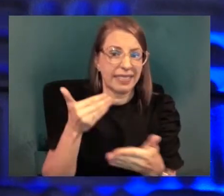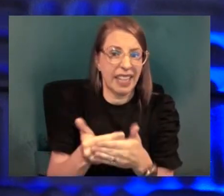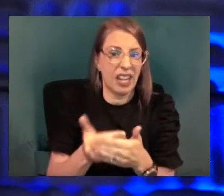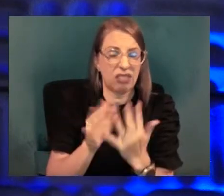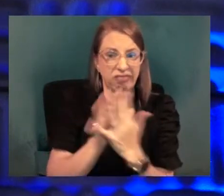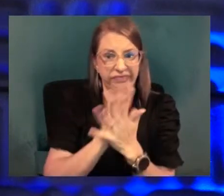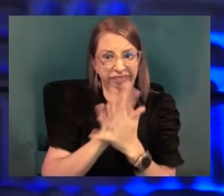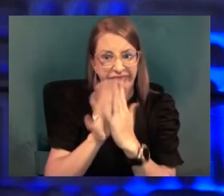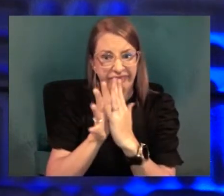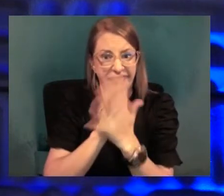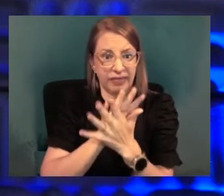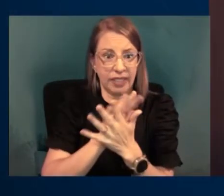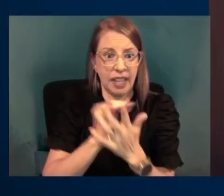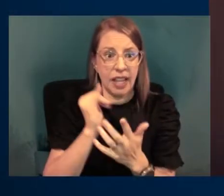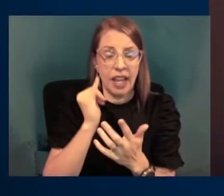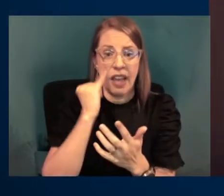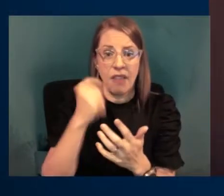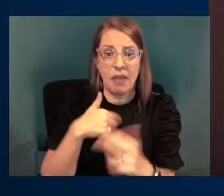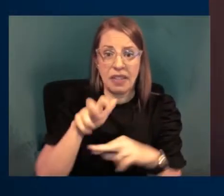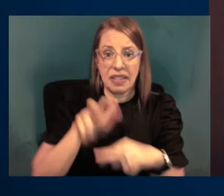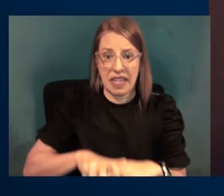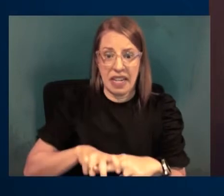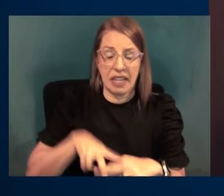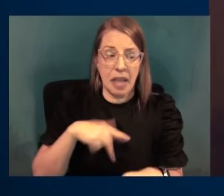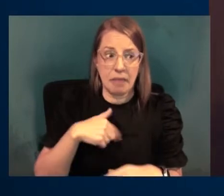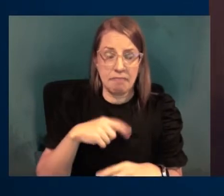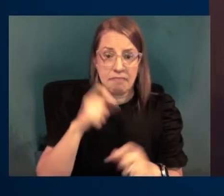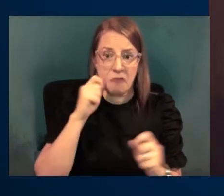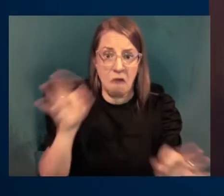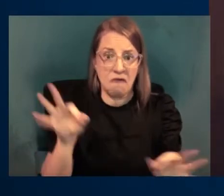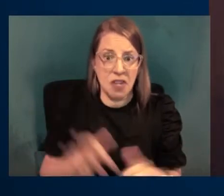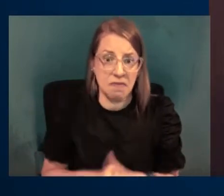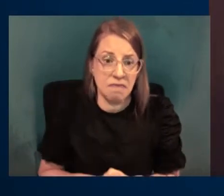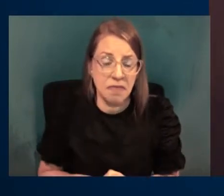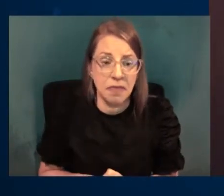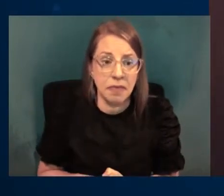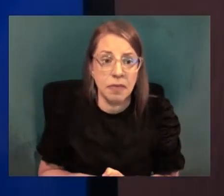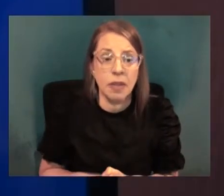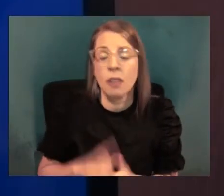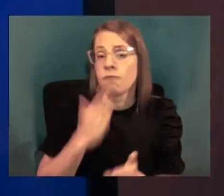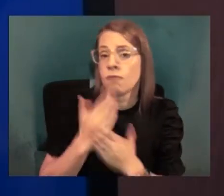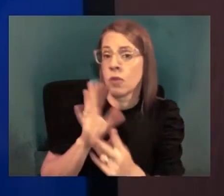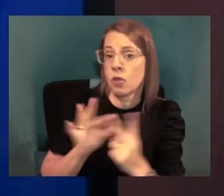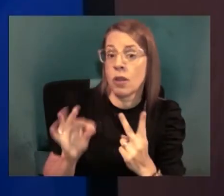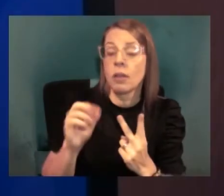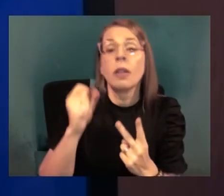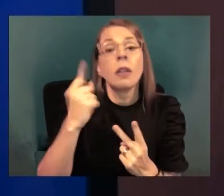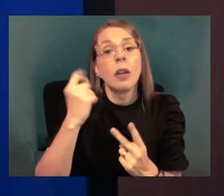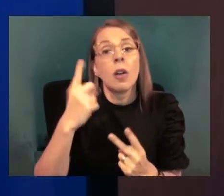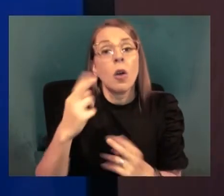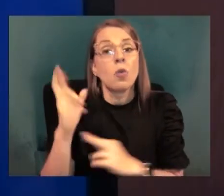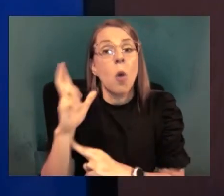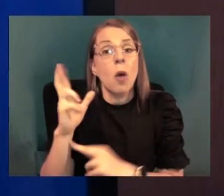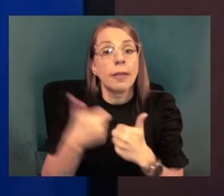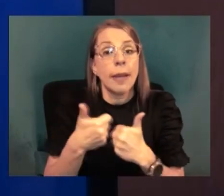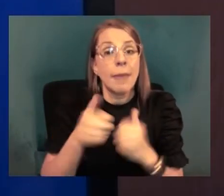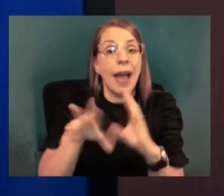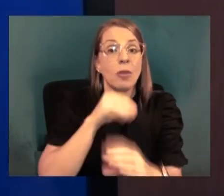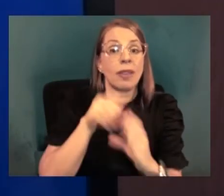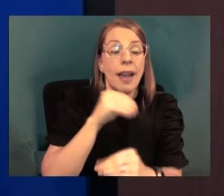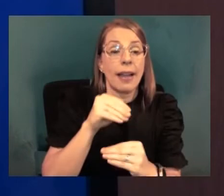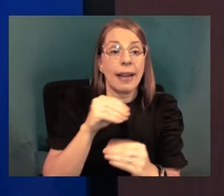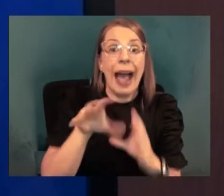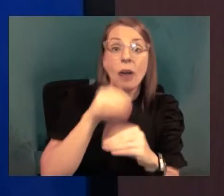took it off. All right, you probably made a good choice. That's what choice I would make. But just to remind ourselves that the Royals games are outside, and we know that outside transmission is a lot less